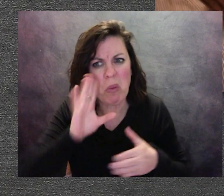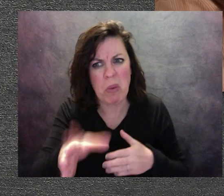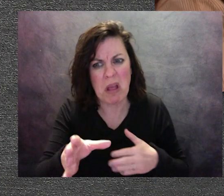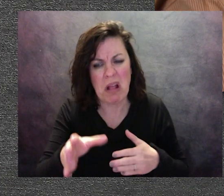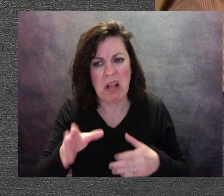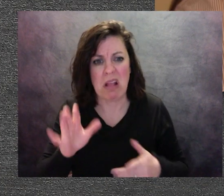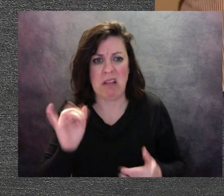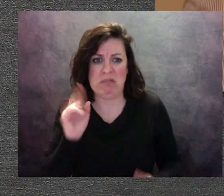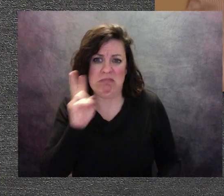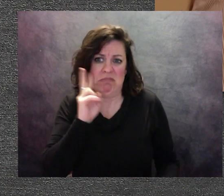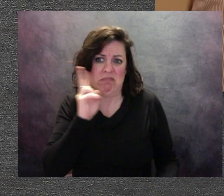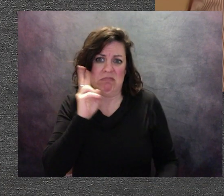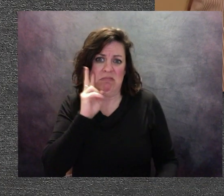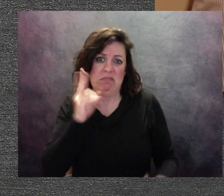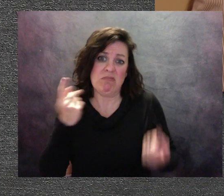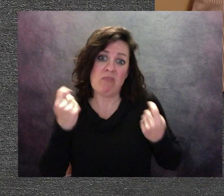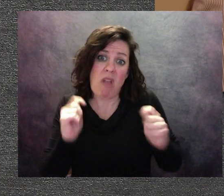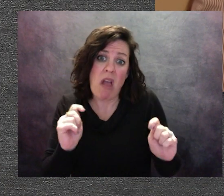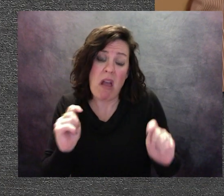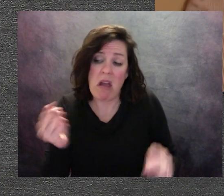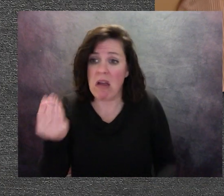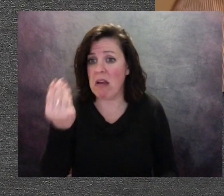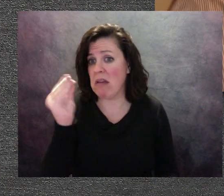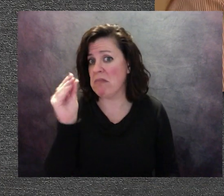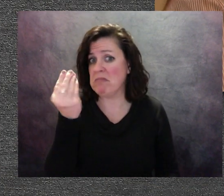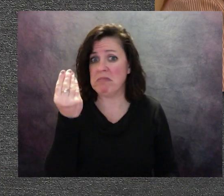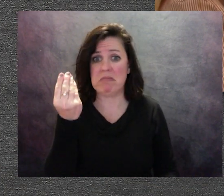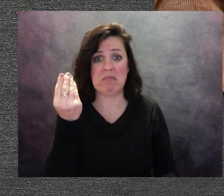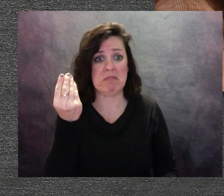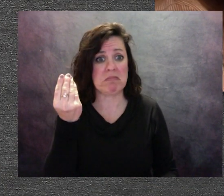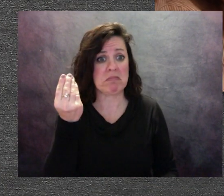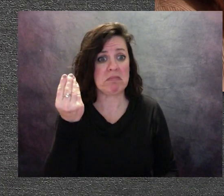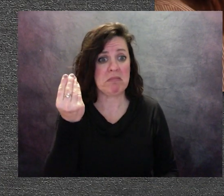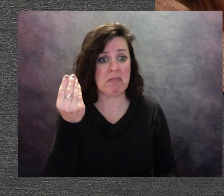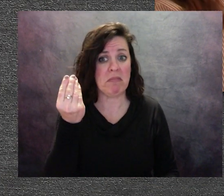Well, he'd try it and see.